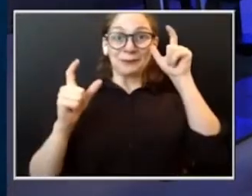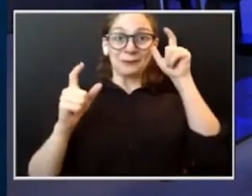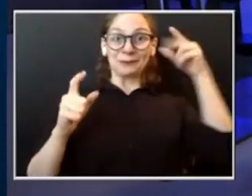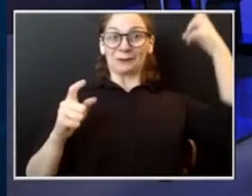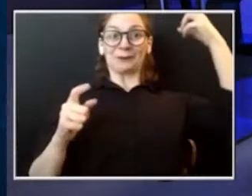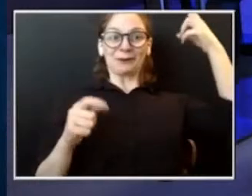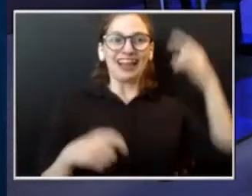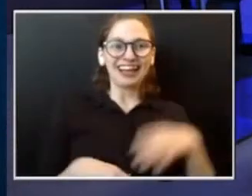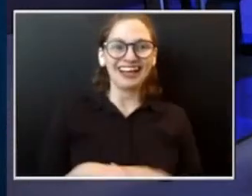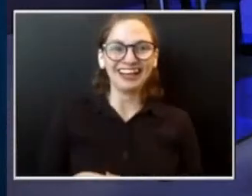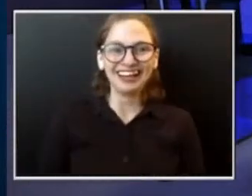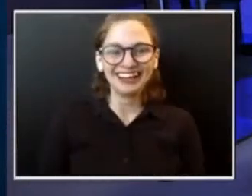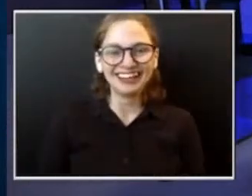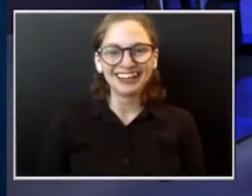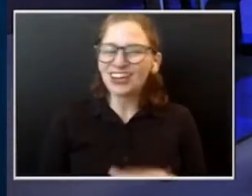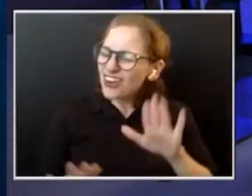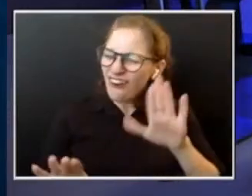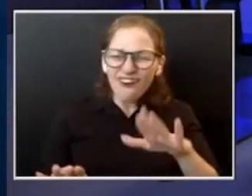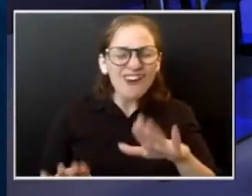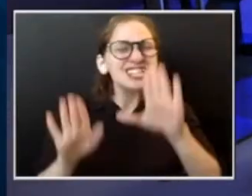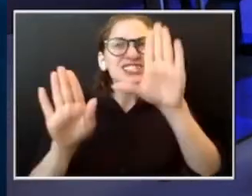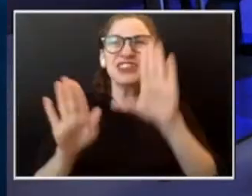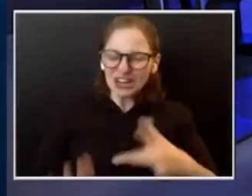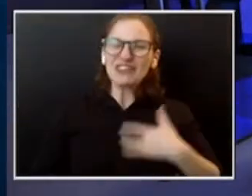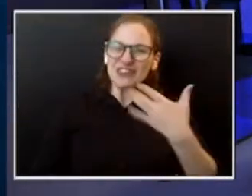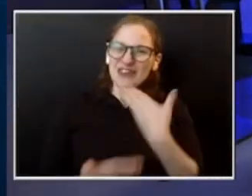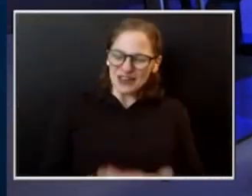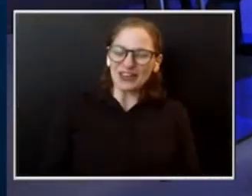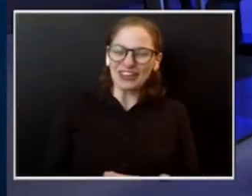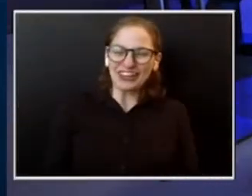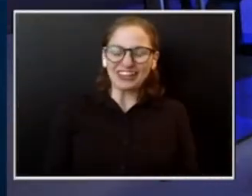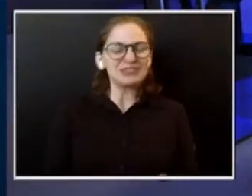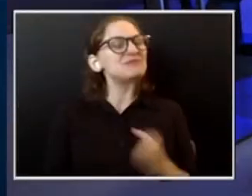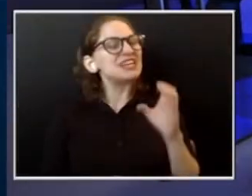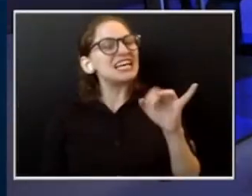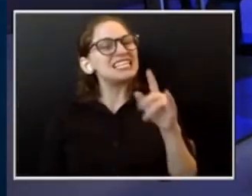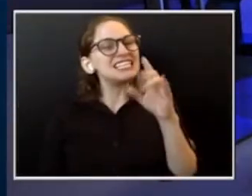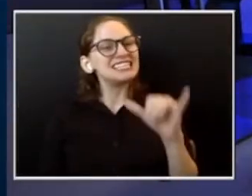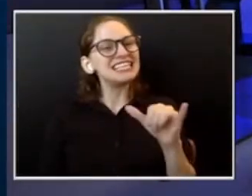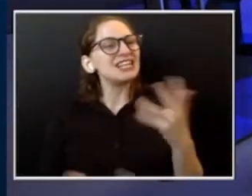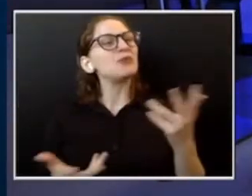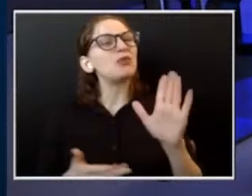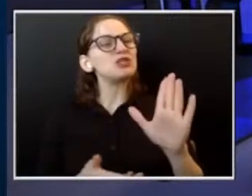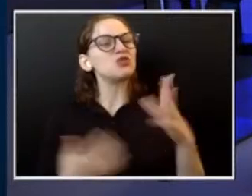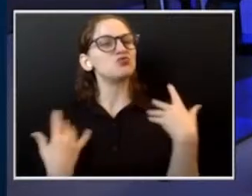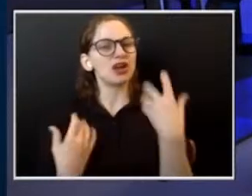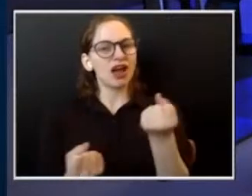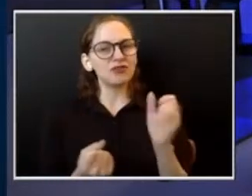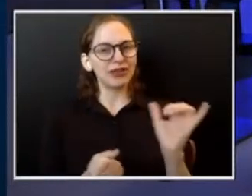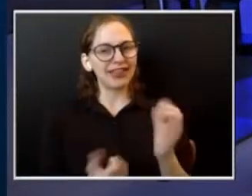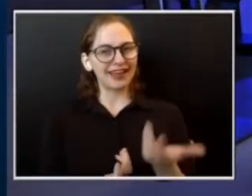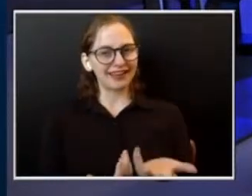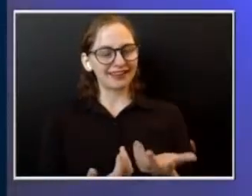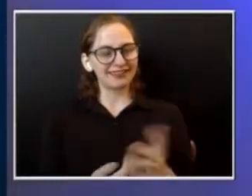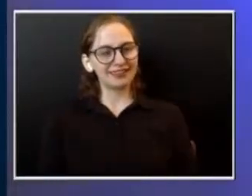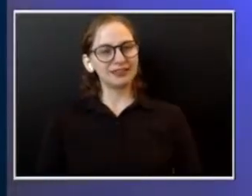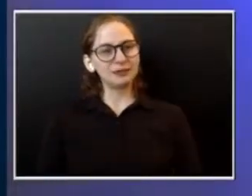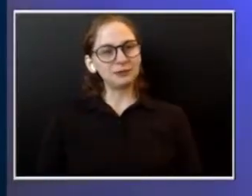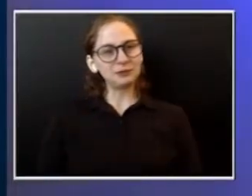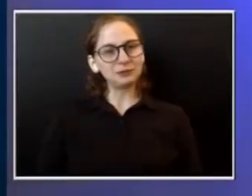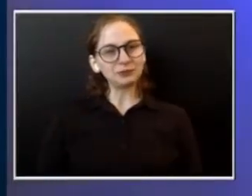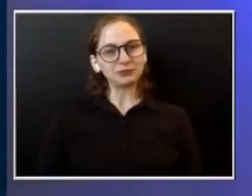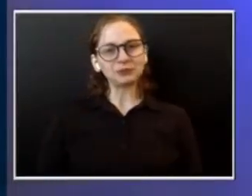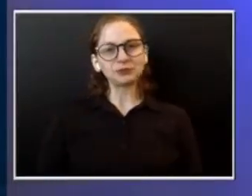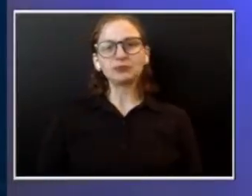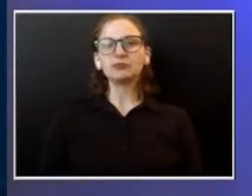It's good to feel good, right? It's good to feel good. Okay, Cindy, talk to us about your recovery and hospital stay. How long did it take you to feel good again? Well,